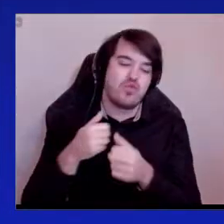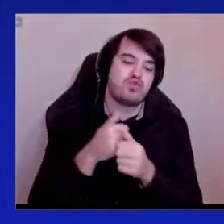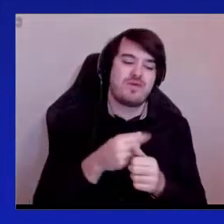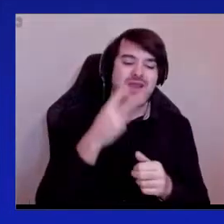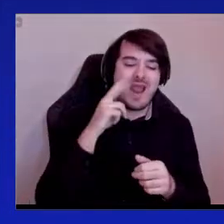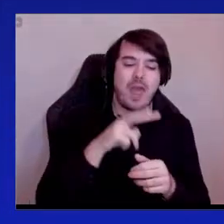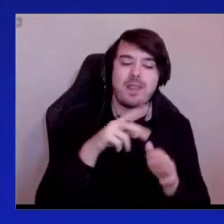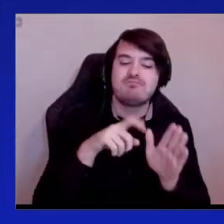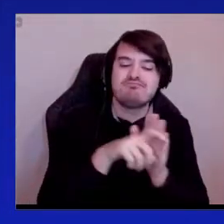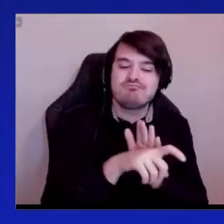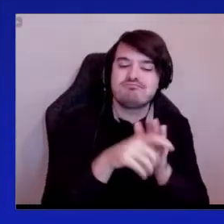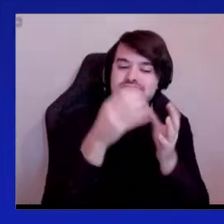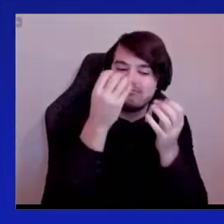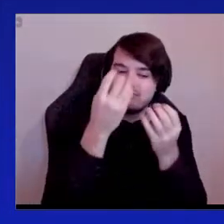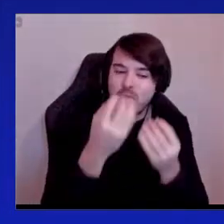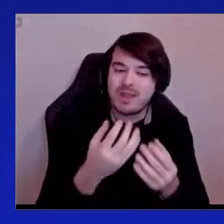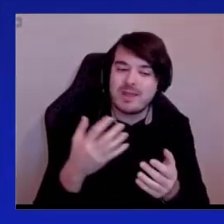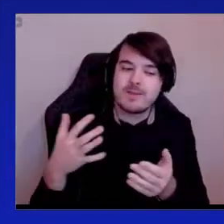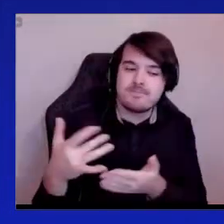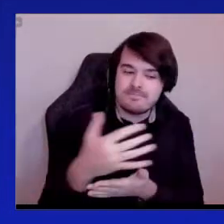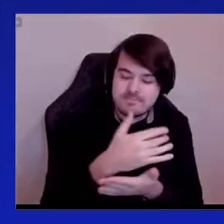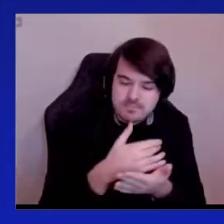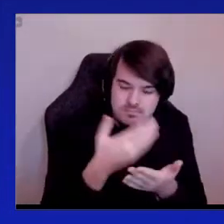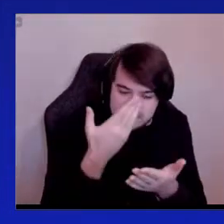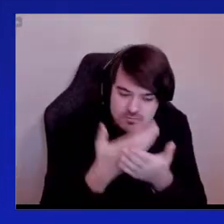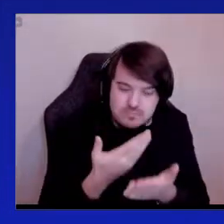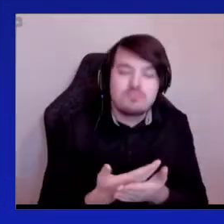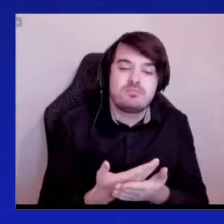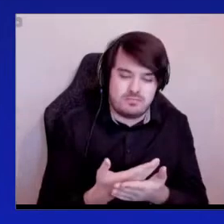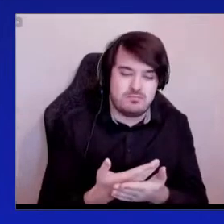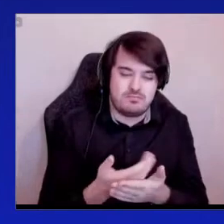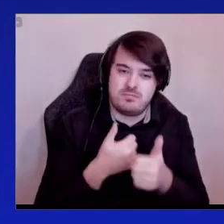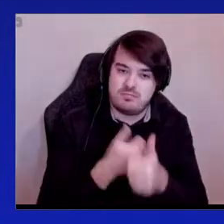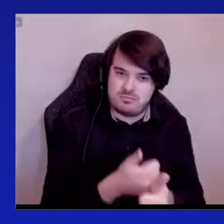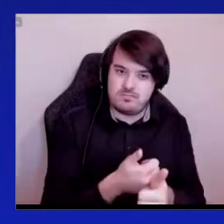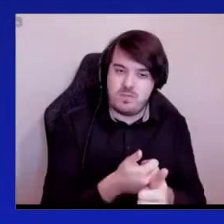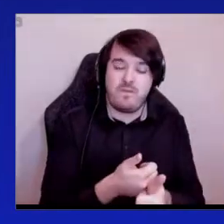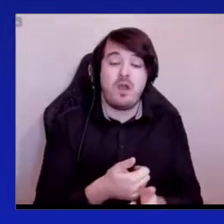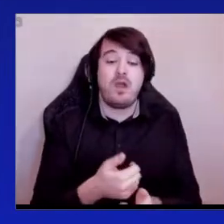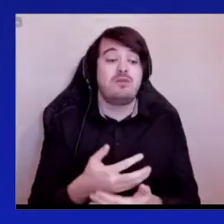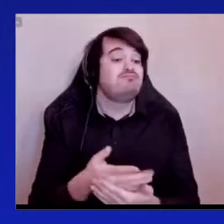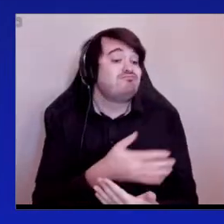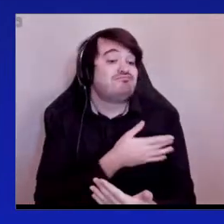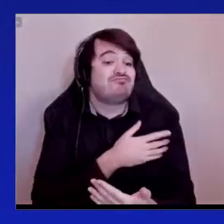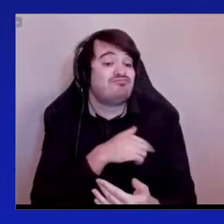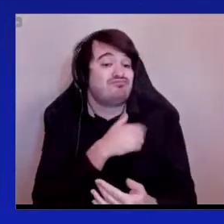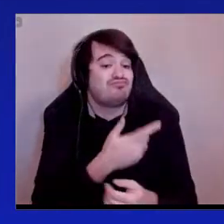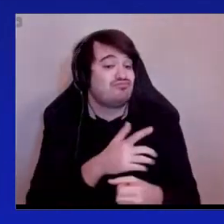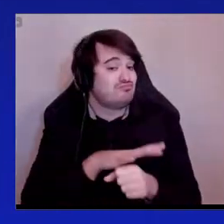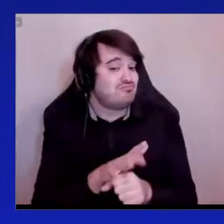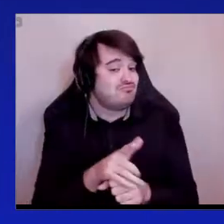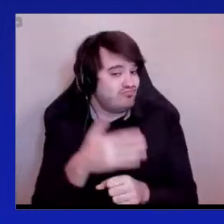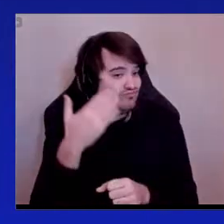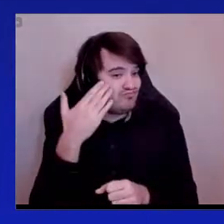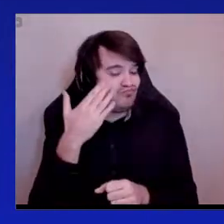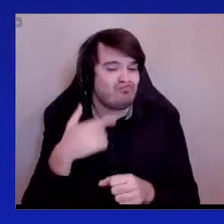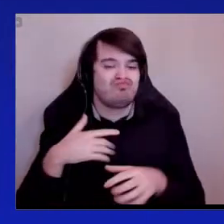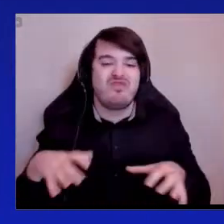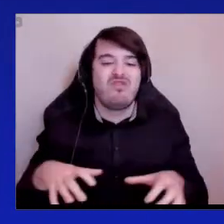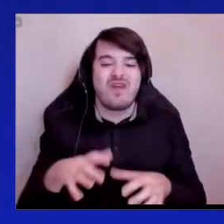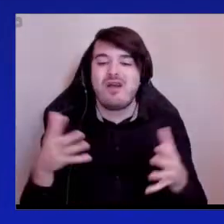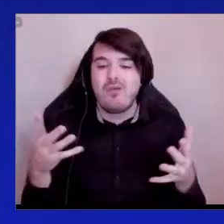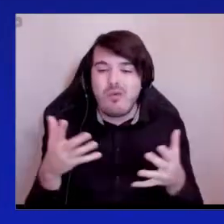closures. One of the things we've done throughout the pandemic. So we saw that parents of school-aged children reported highest levels of